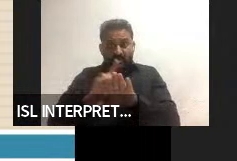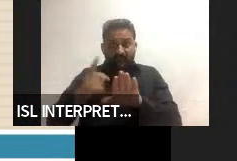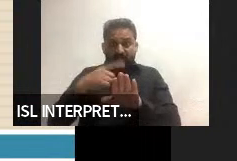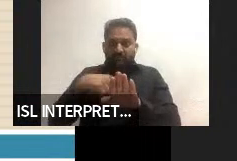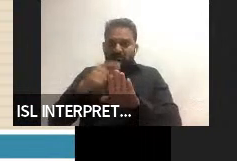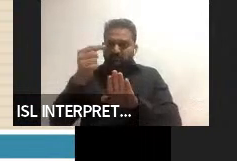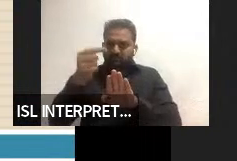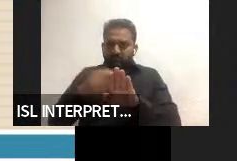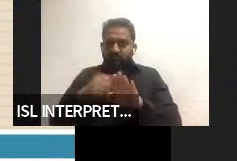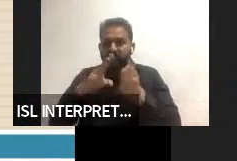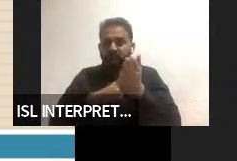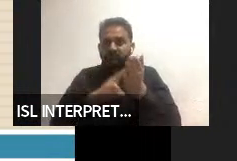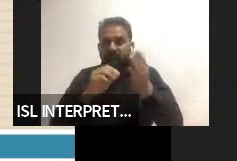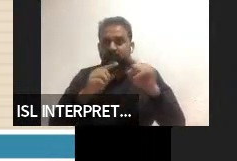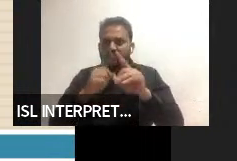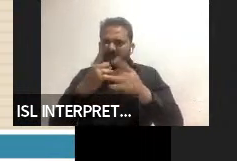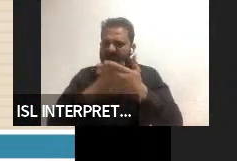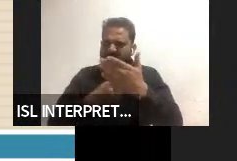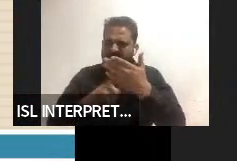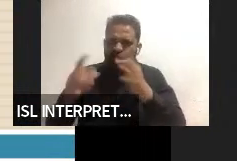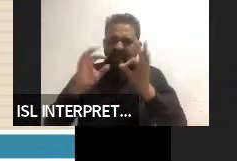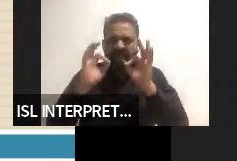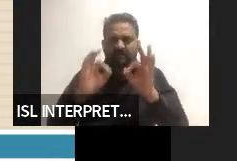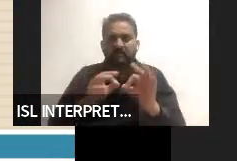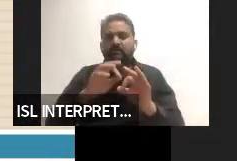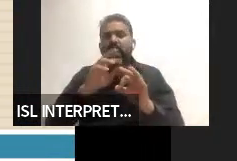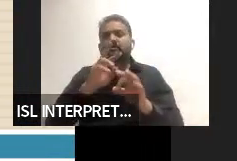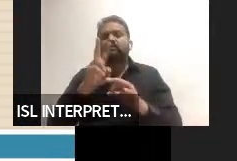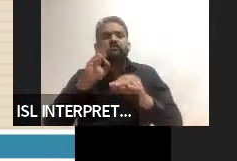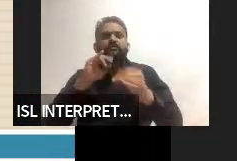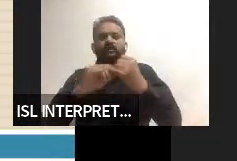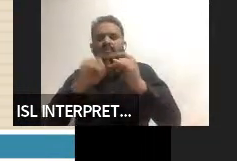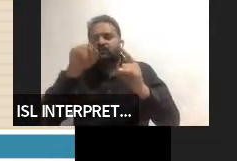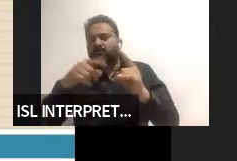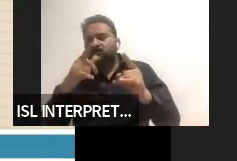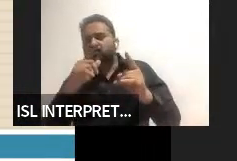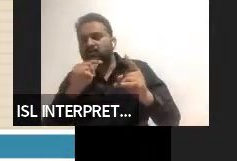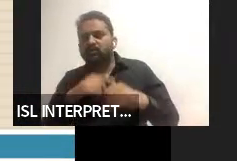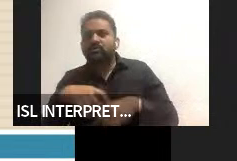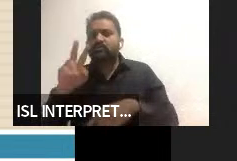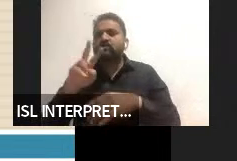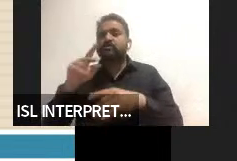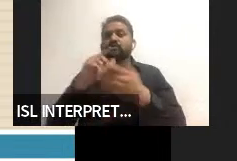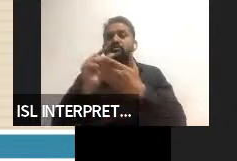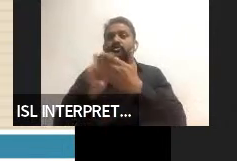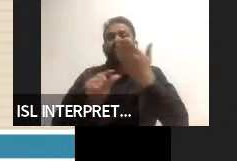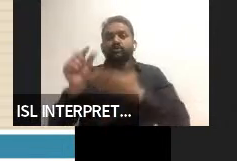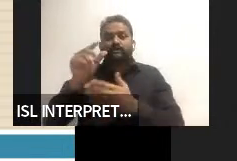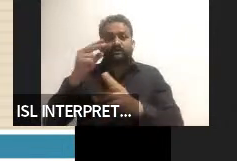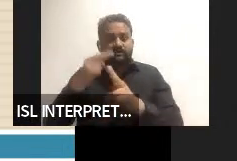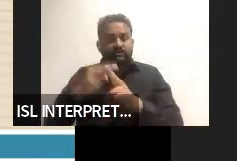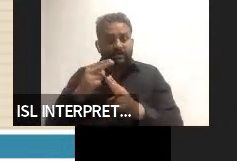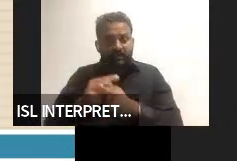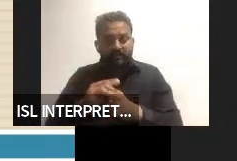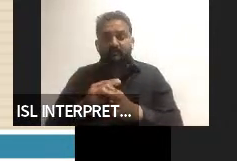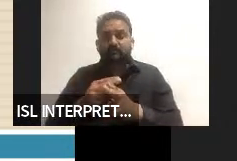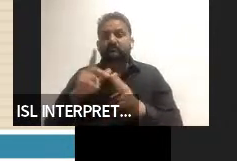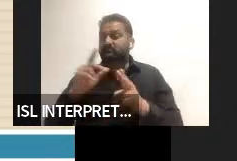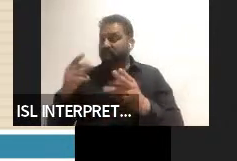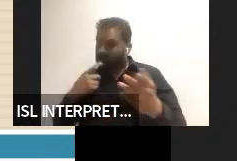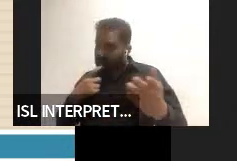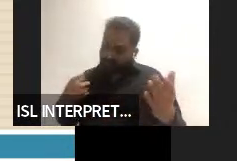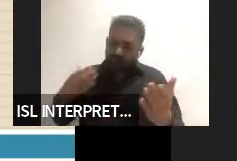moot, Vis East or Vis Vienna, whatever is there, correct name, and your name of the university, and on whose behalf you are